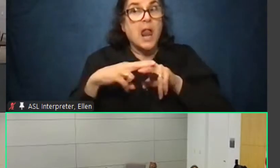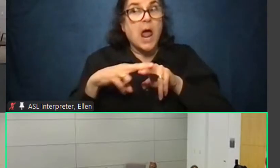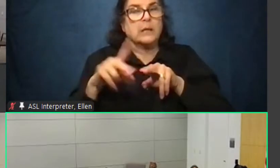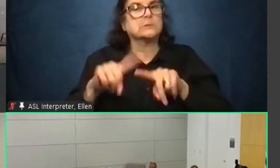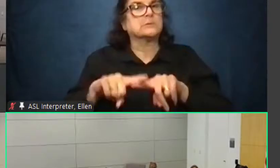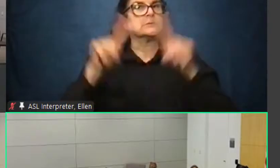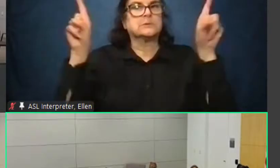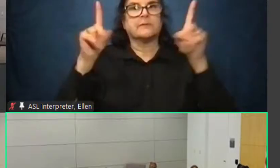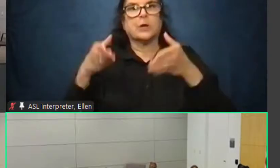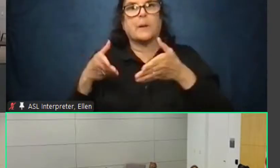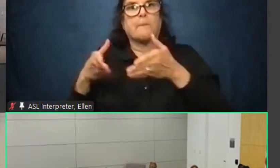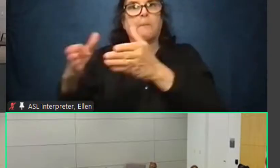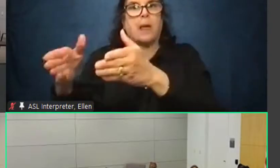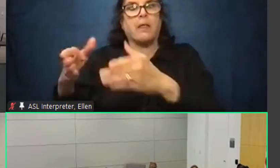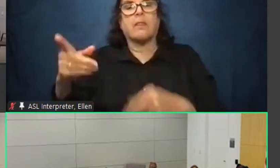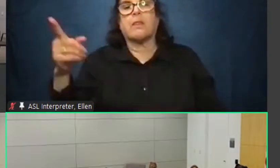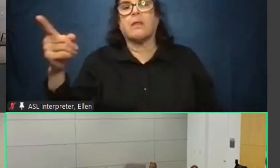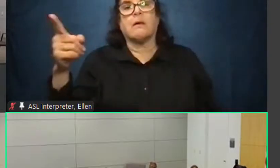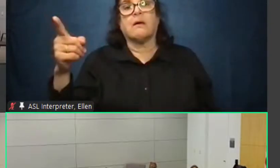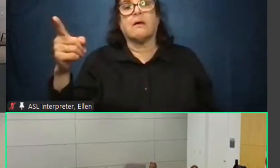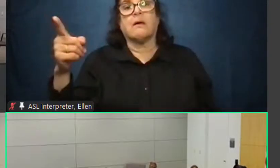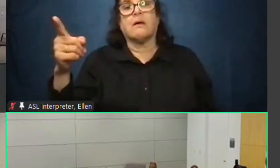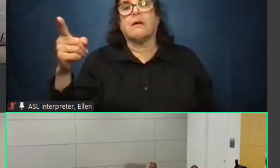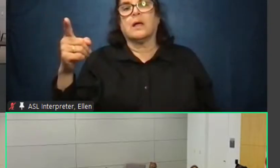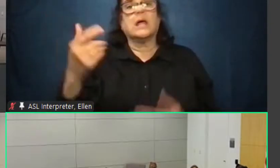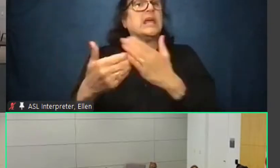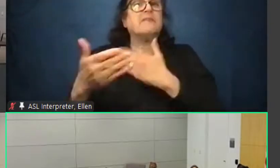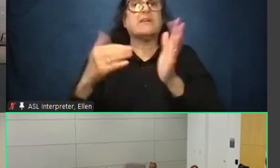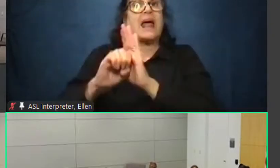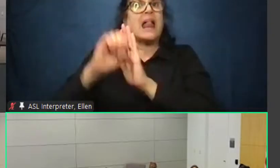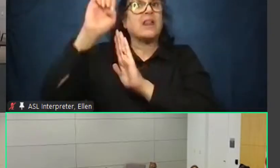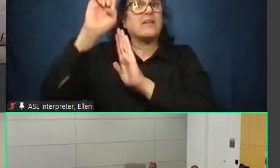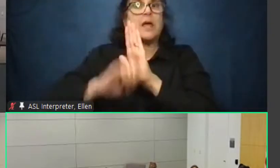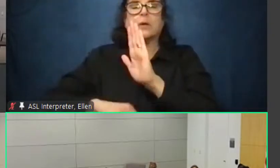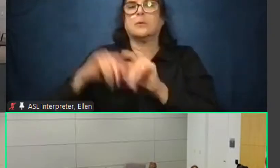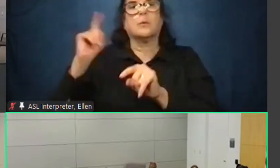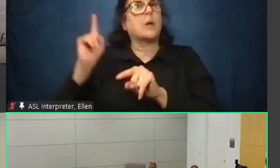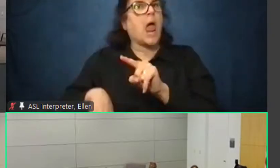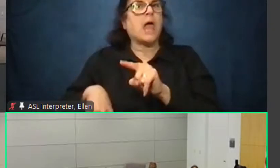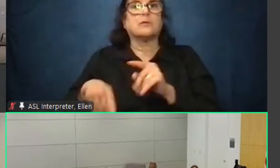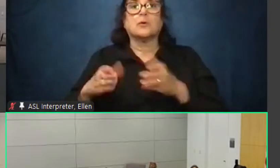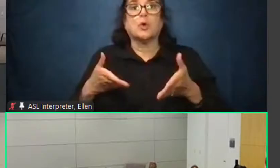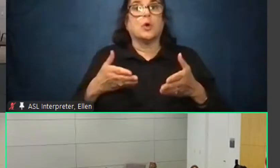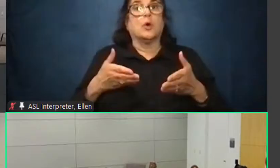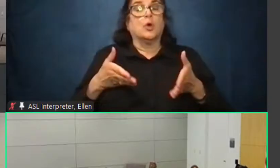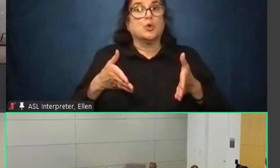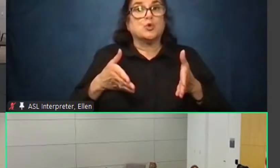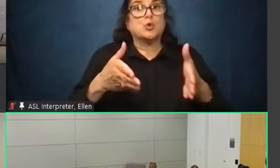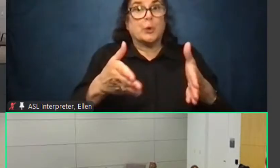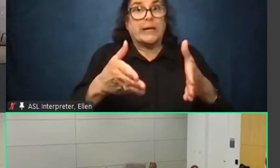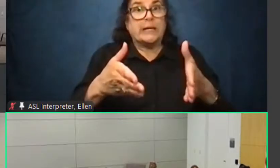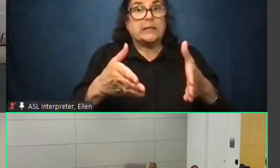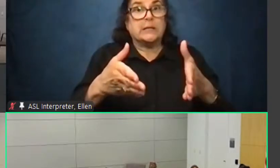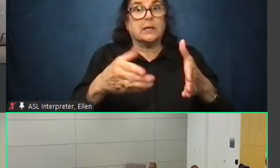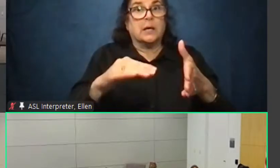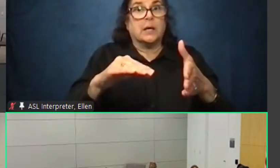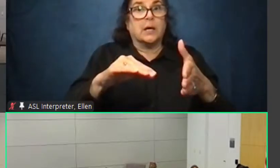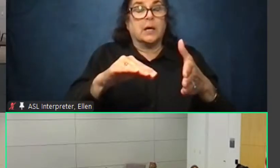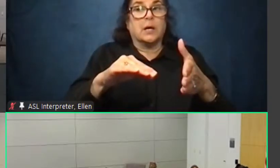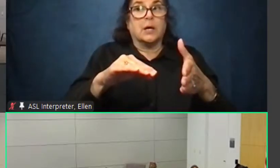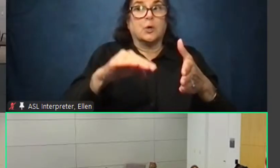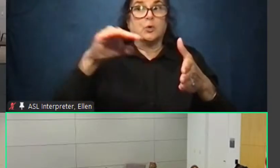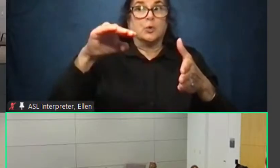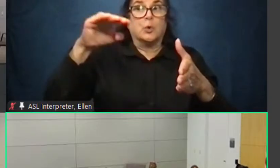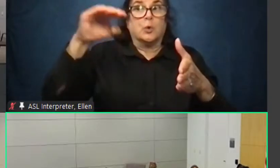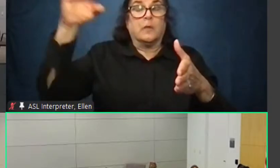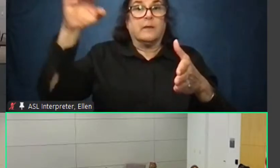fully inaccessible station, even if we put an elevator in there, because to get from the street to the station, you have to go up like 4 steps. So we actually,